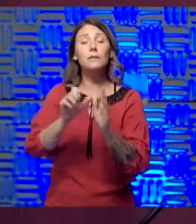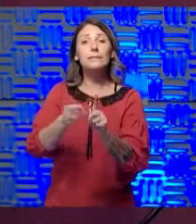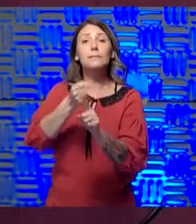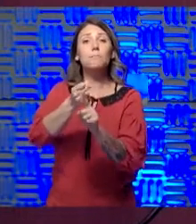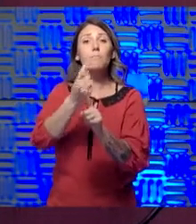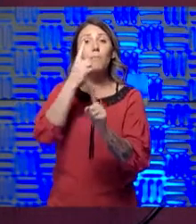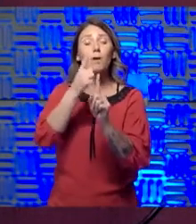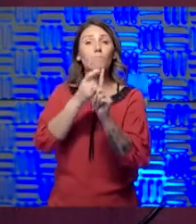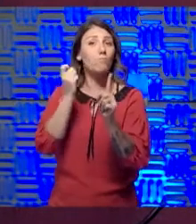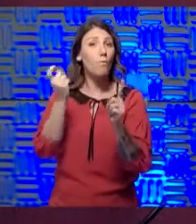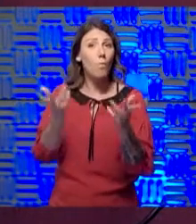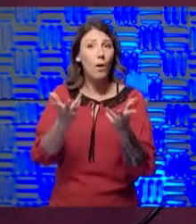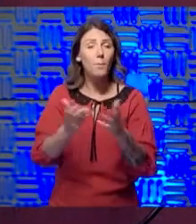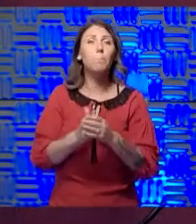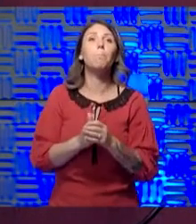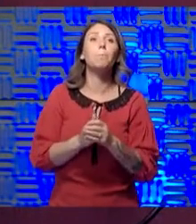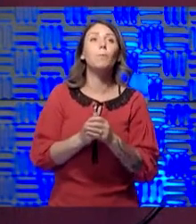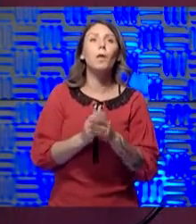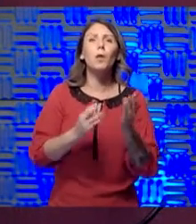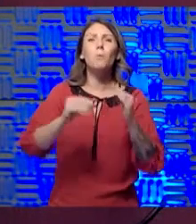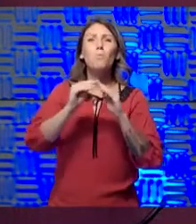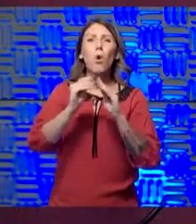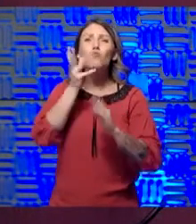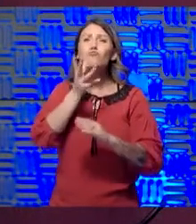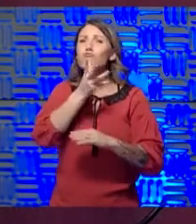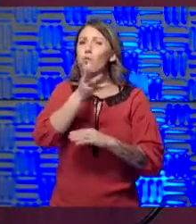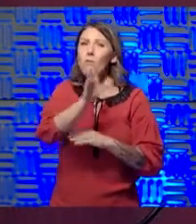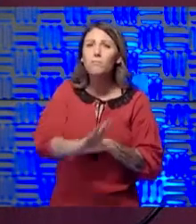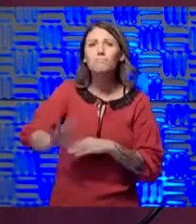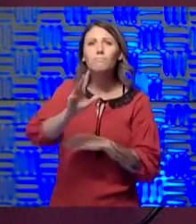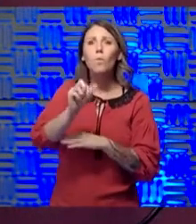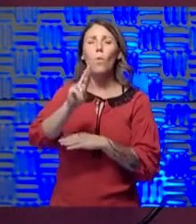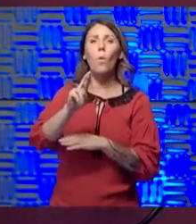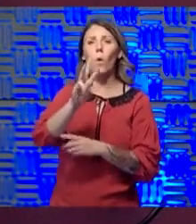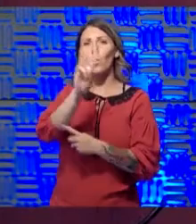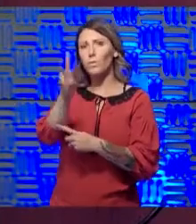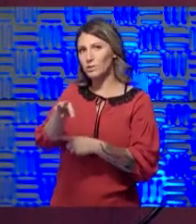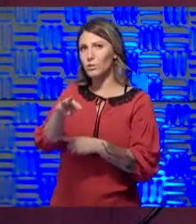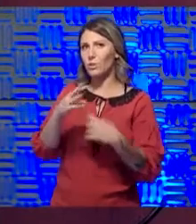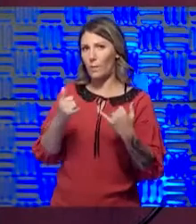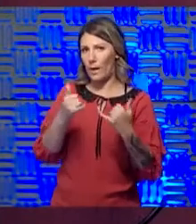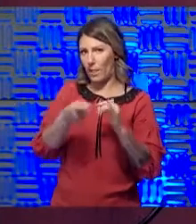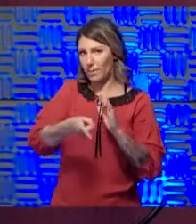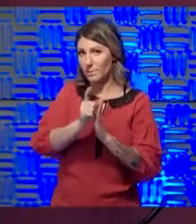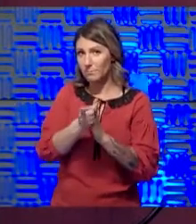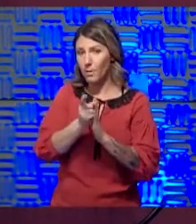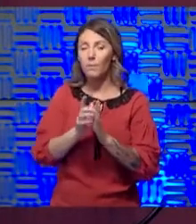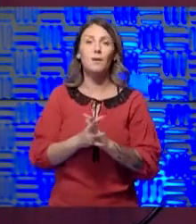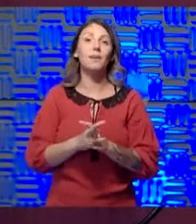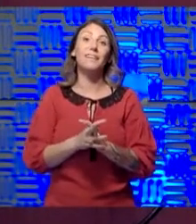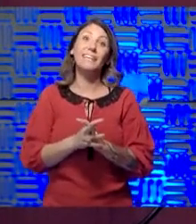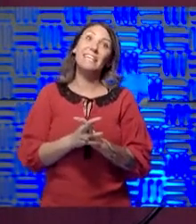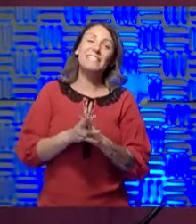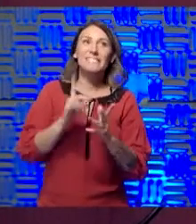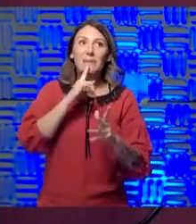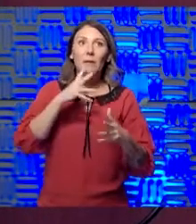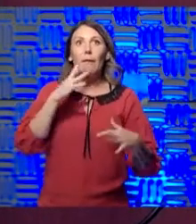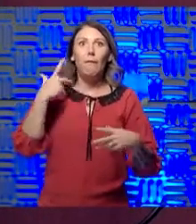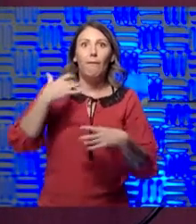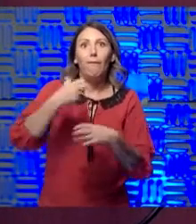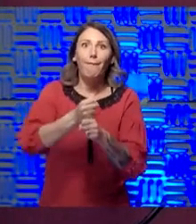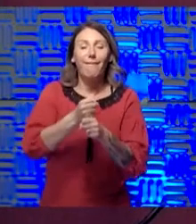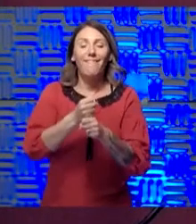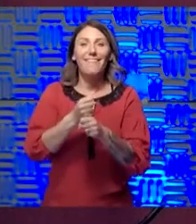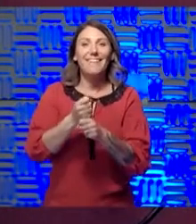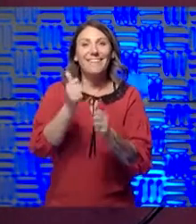by some of the more rural areas or Wichita at the moment. And so that's a long-winded way to say I think that each